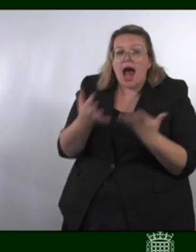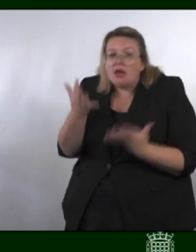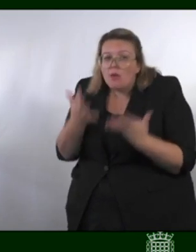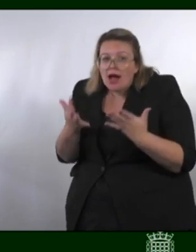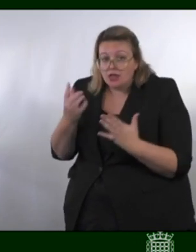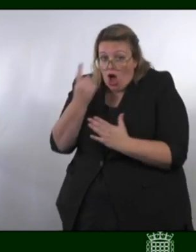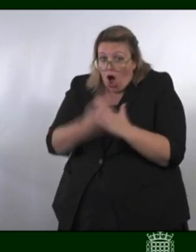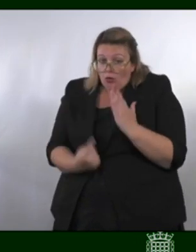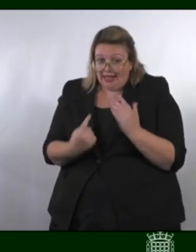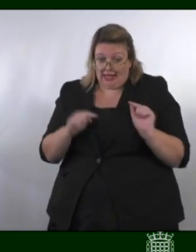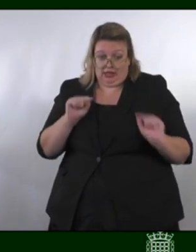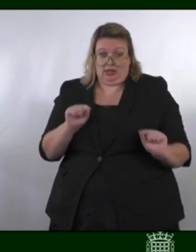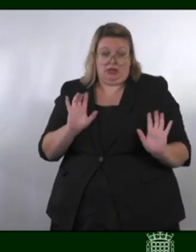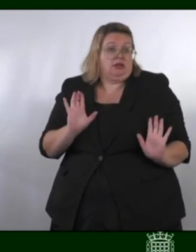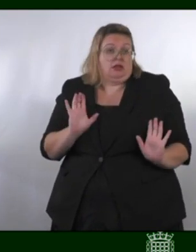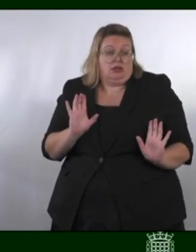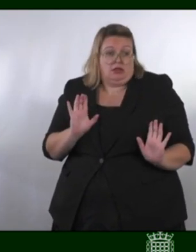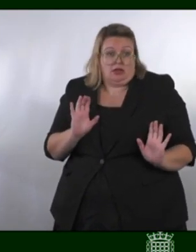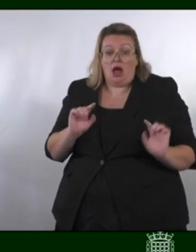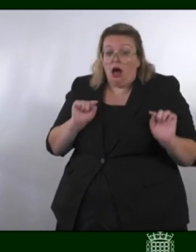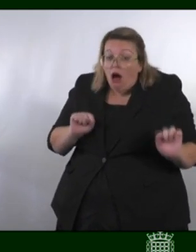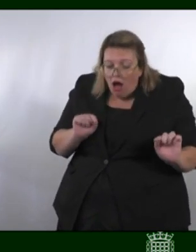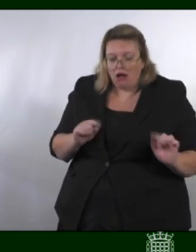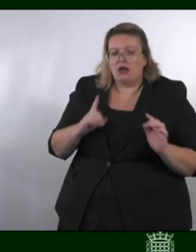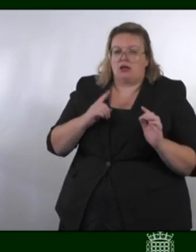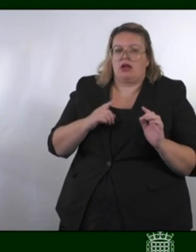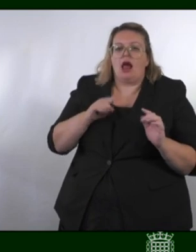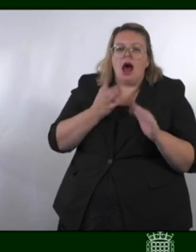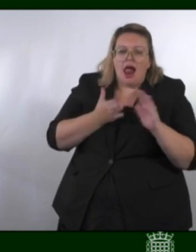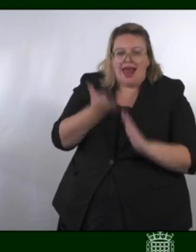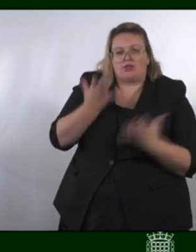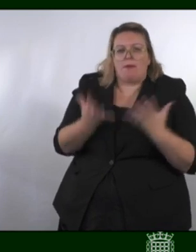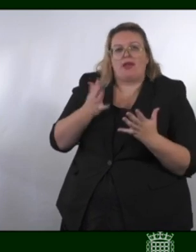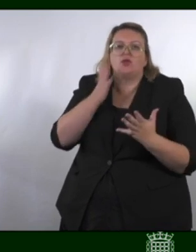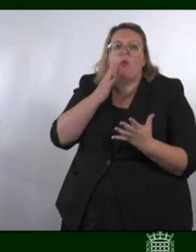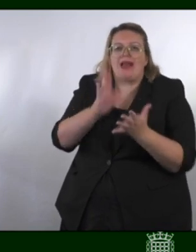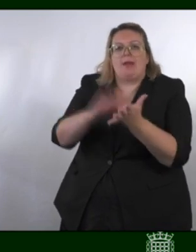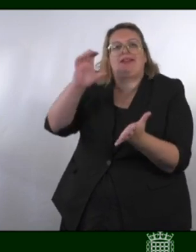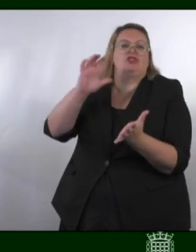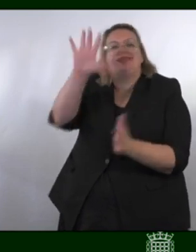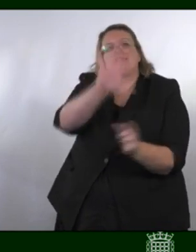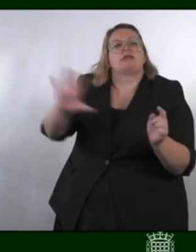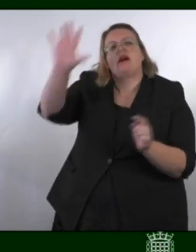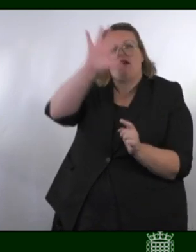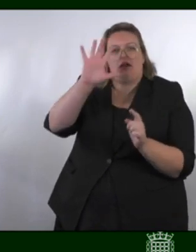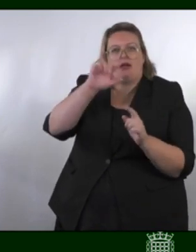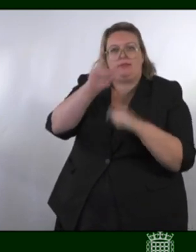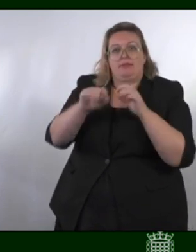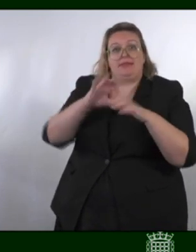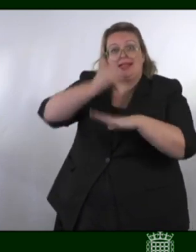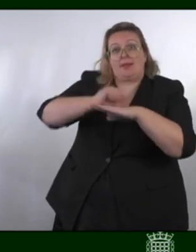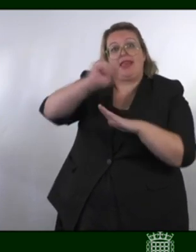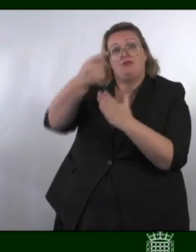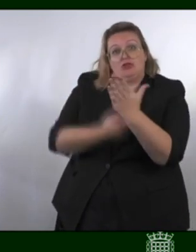is less than Greater Manchester when it went into local restrictions. So this idea that some areas are immune is wrong. So